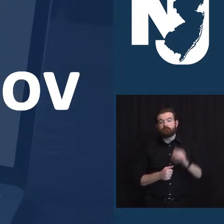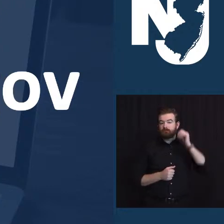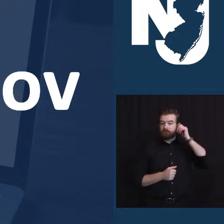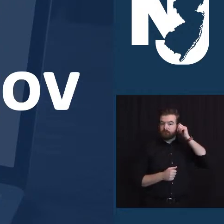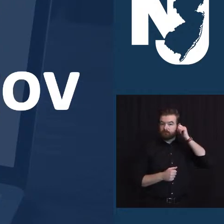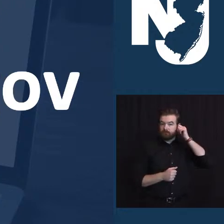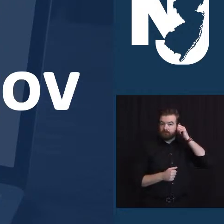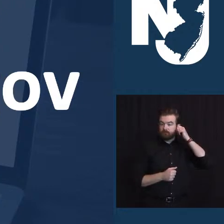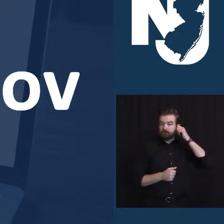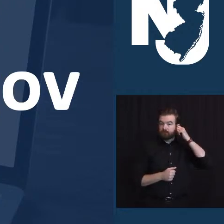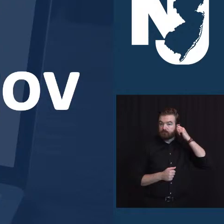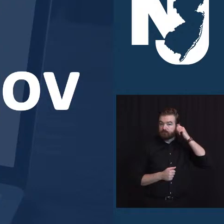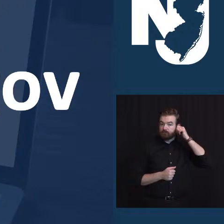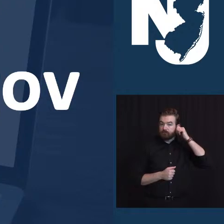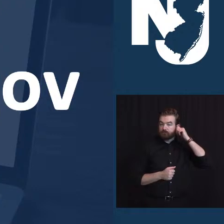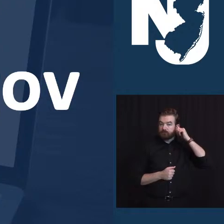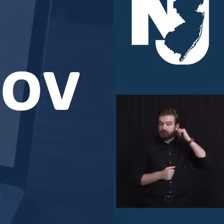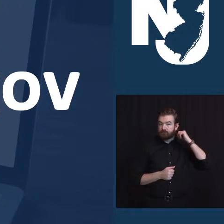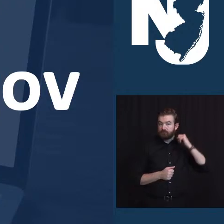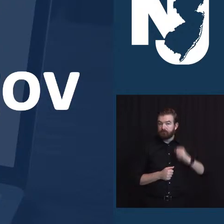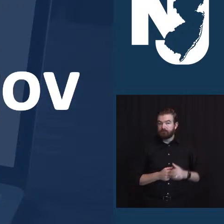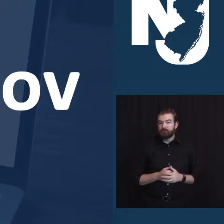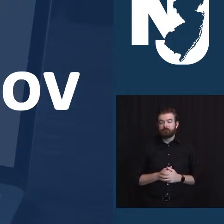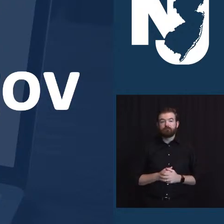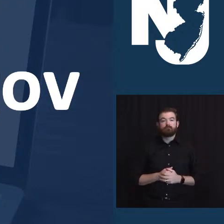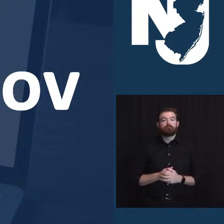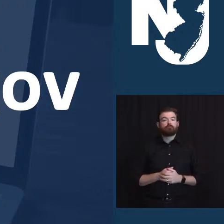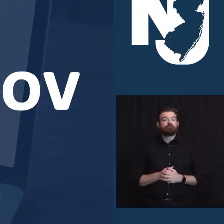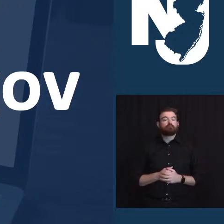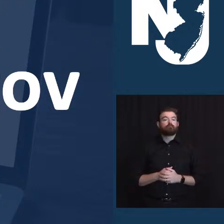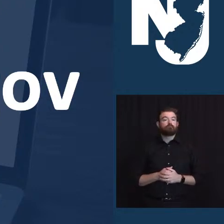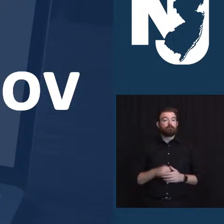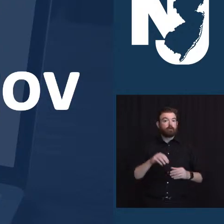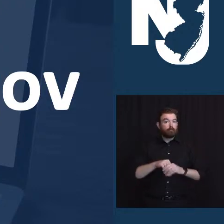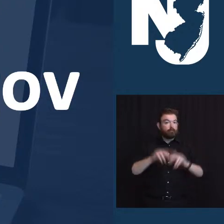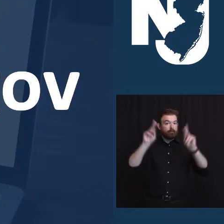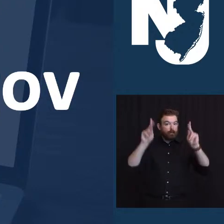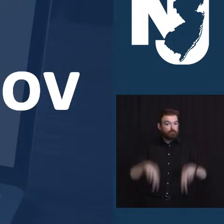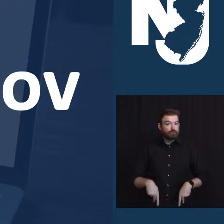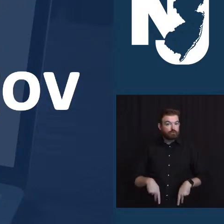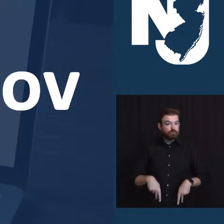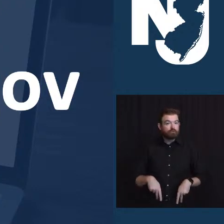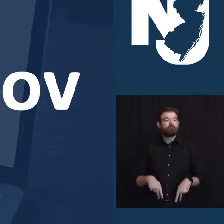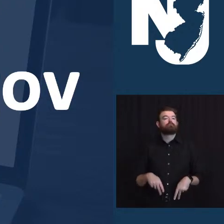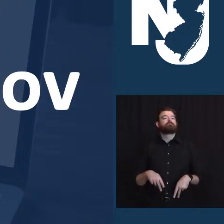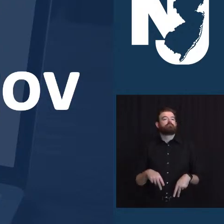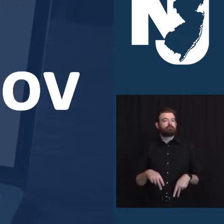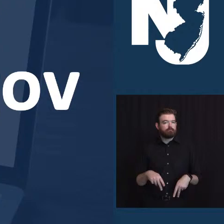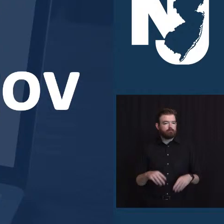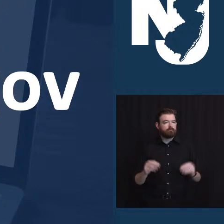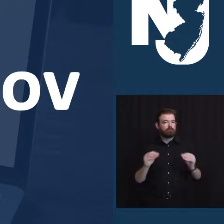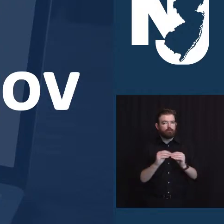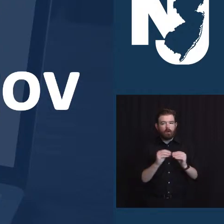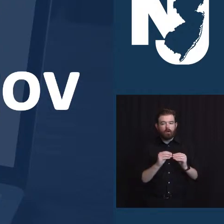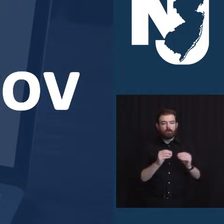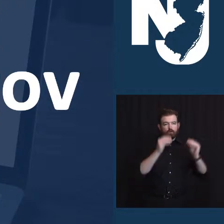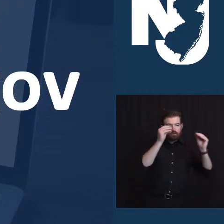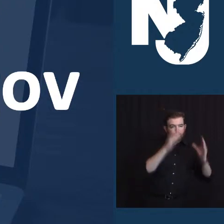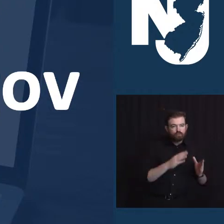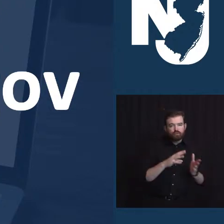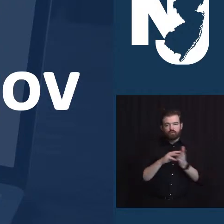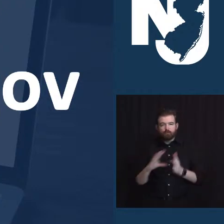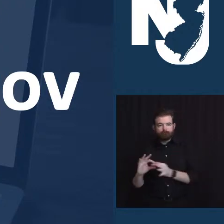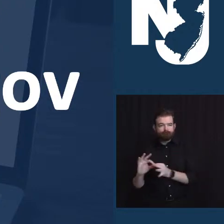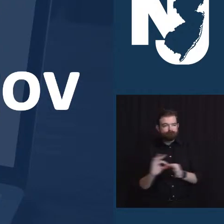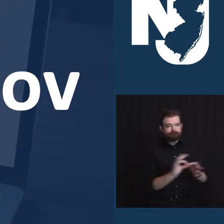connections between educators and students and their peers, and among educators, is what was missed the